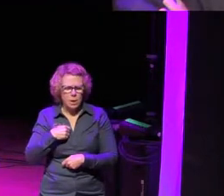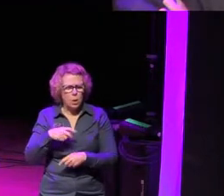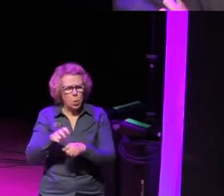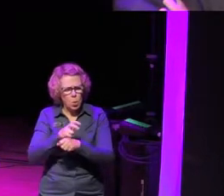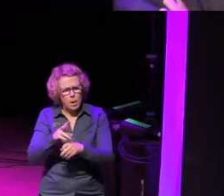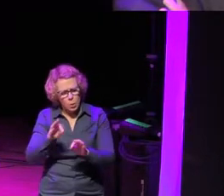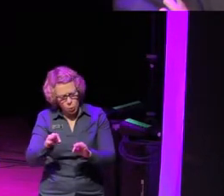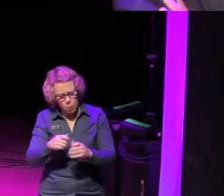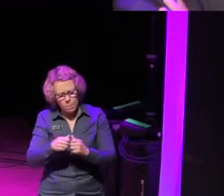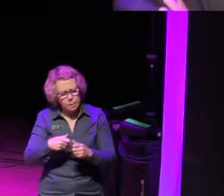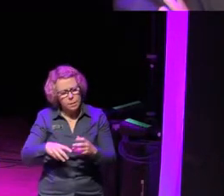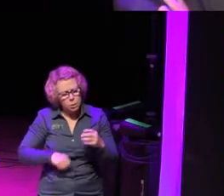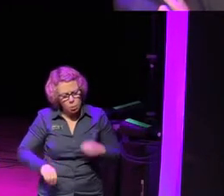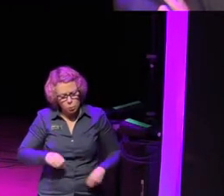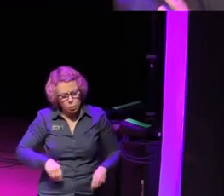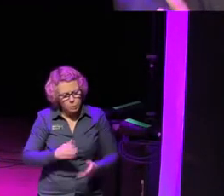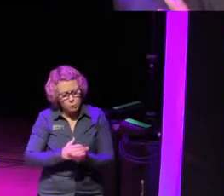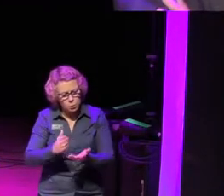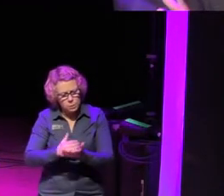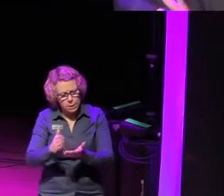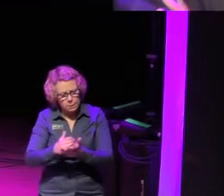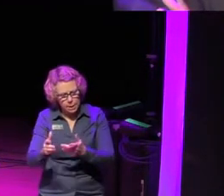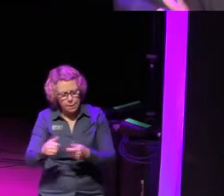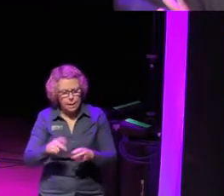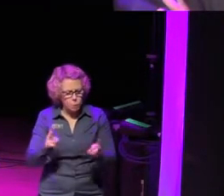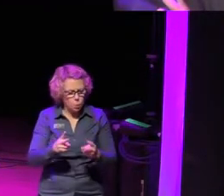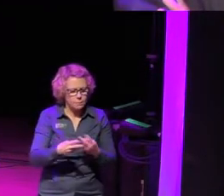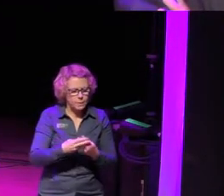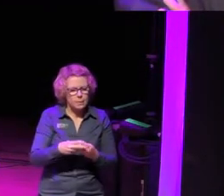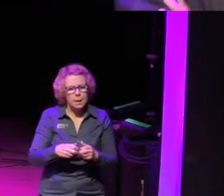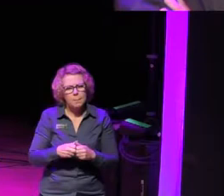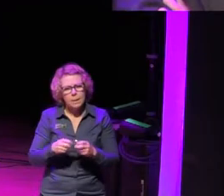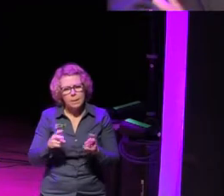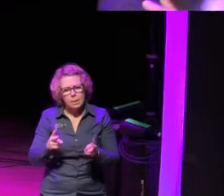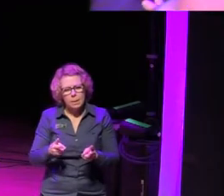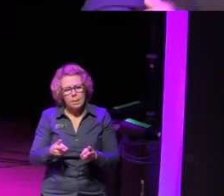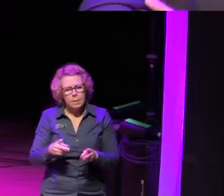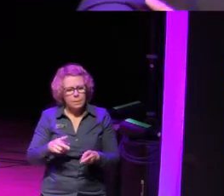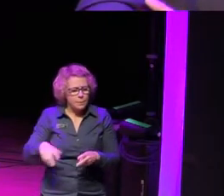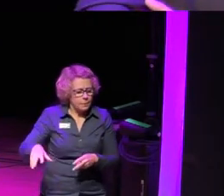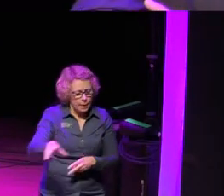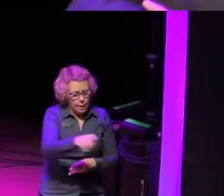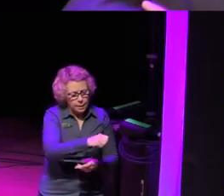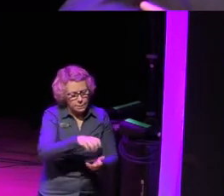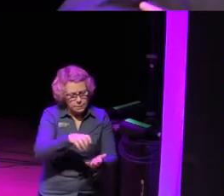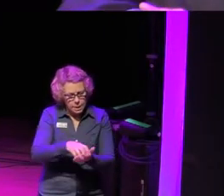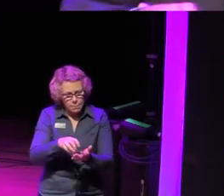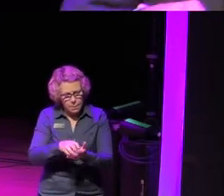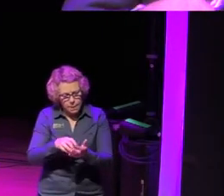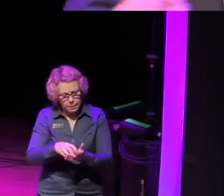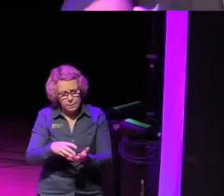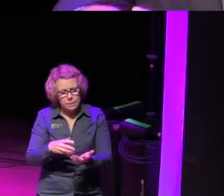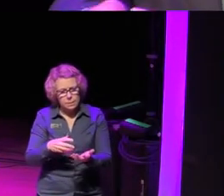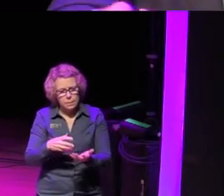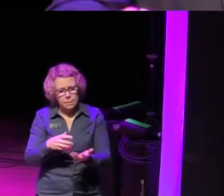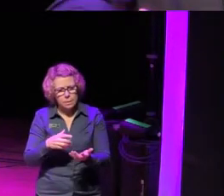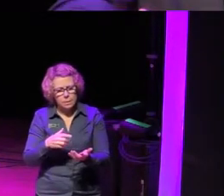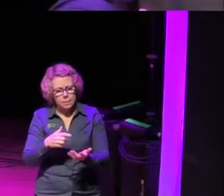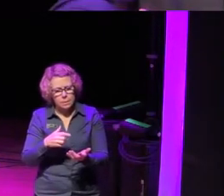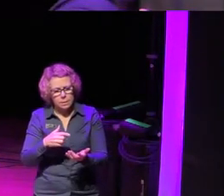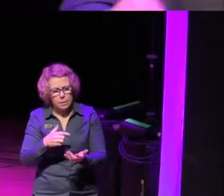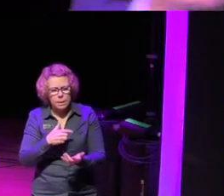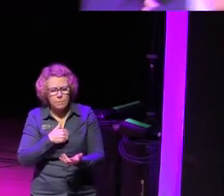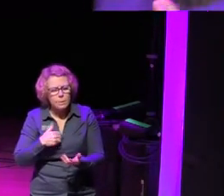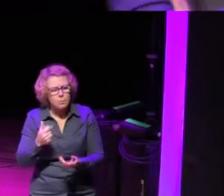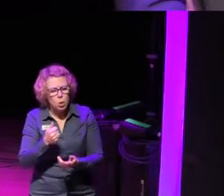And that was the mistake. Had society realized that we really need to have the inquiry, we really need